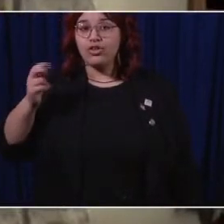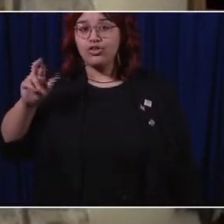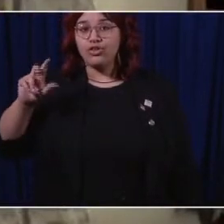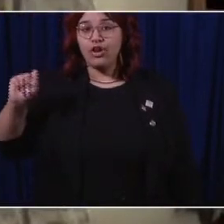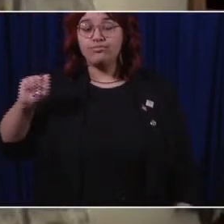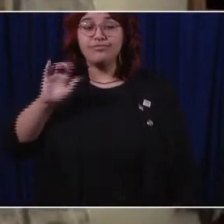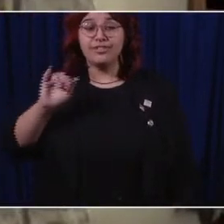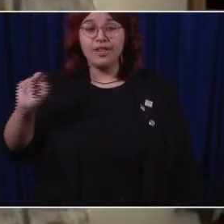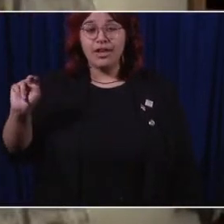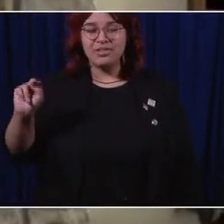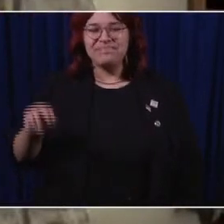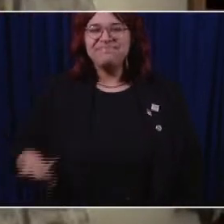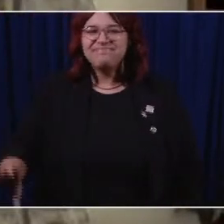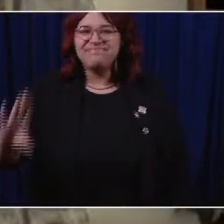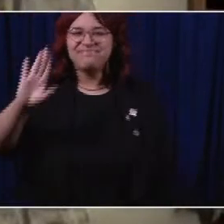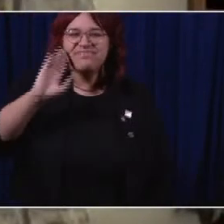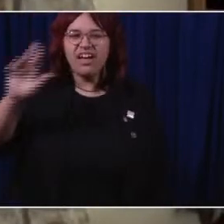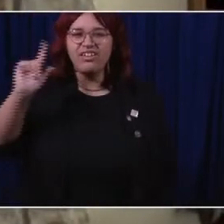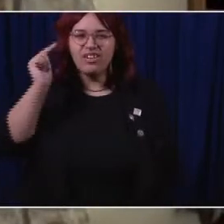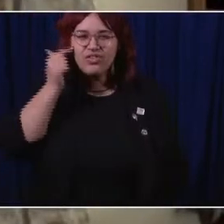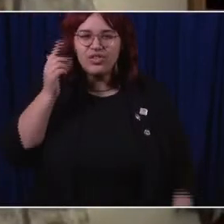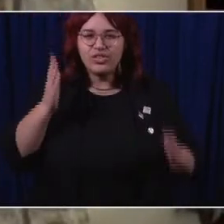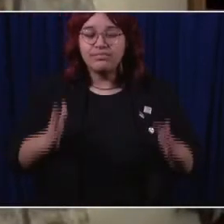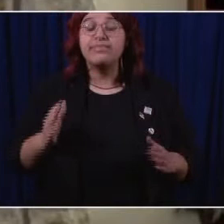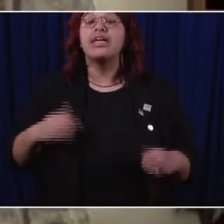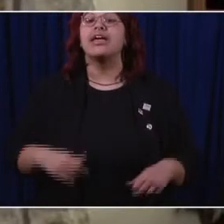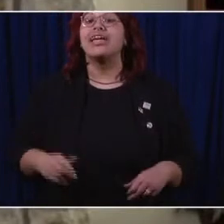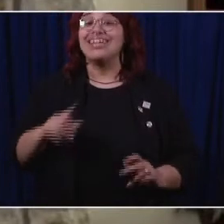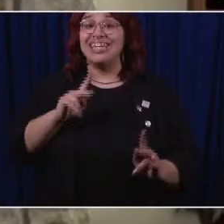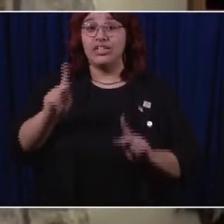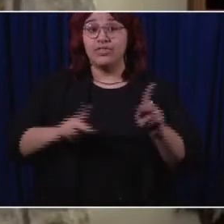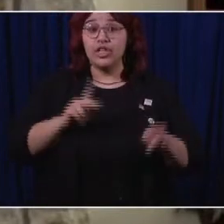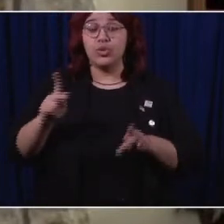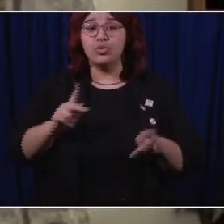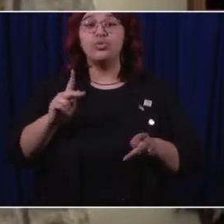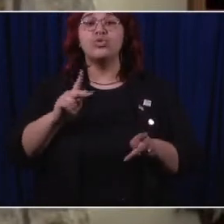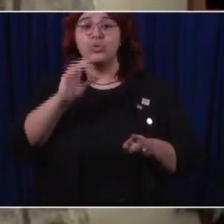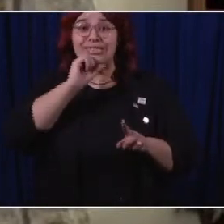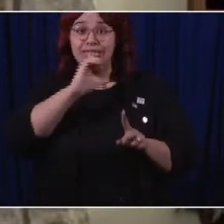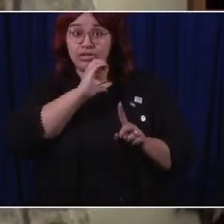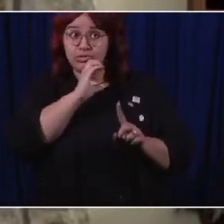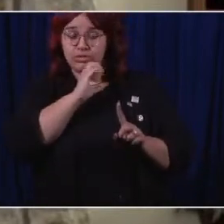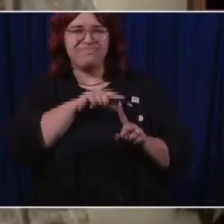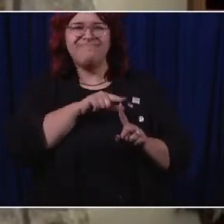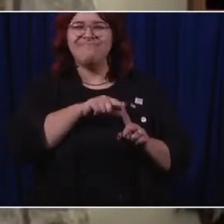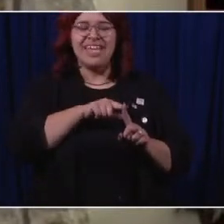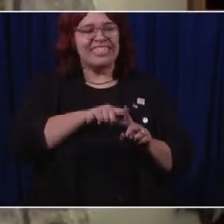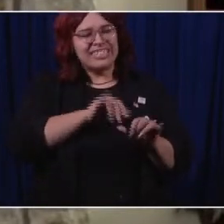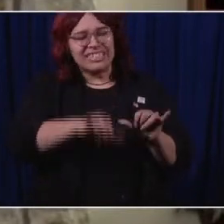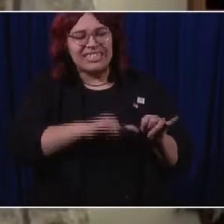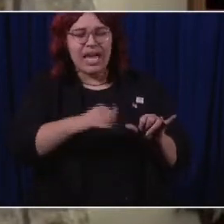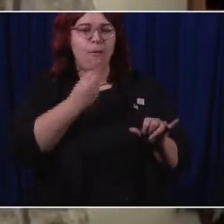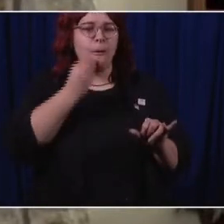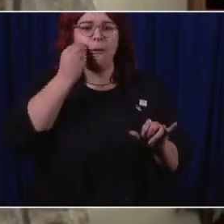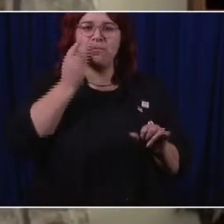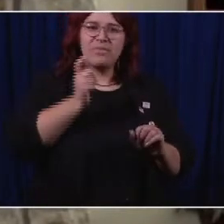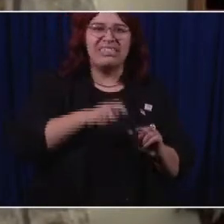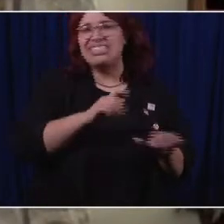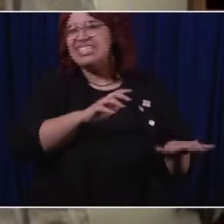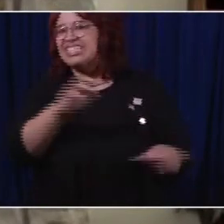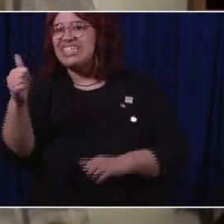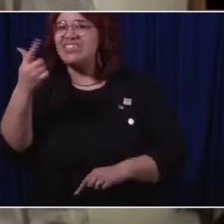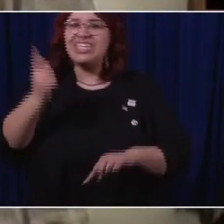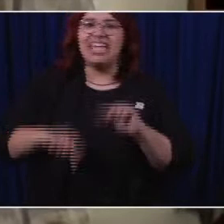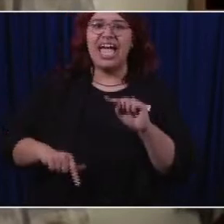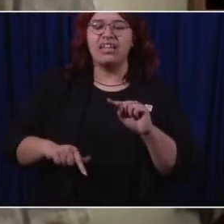Governor. What's the plan to vaccinate seniors unable to leave their home, and why were they excluded from the state's vaccination plan? Well, they were